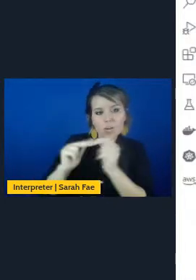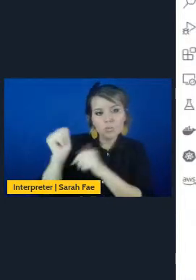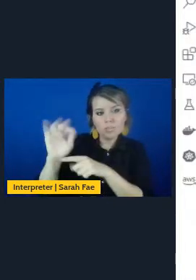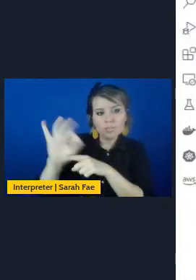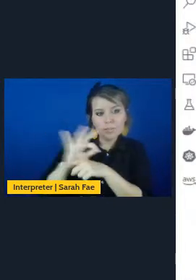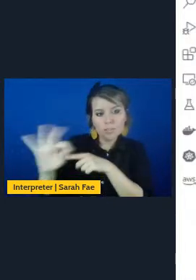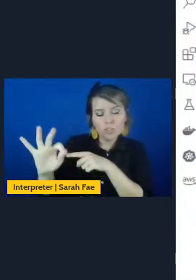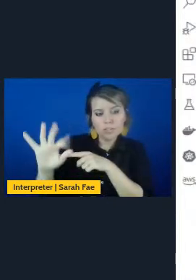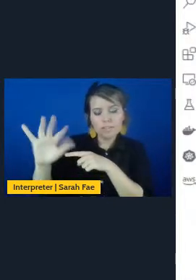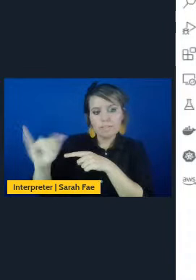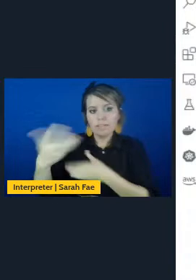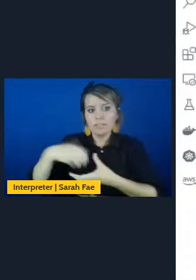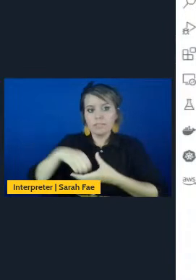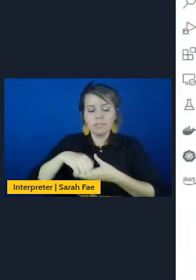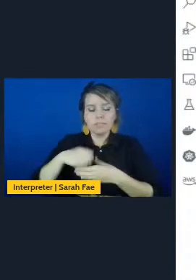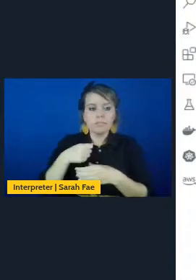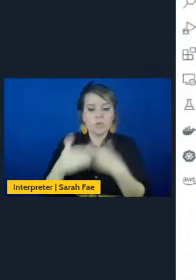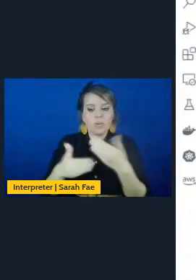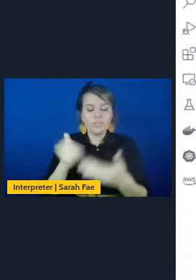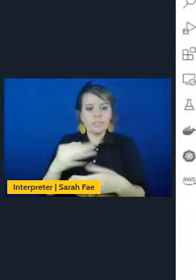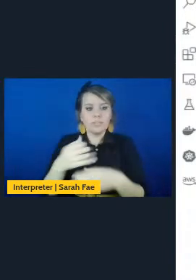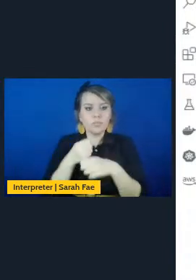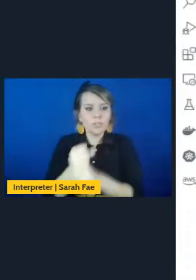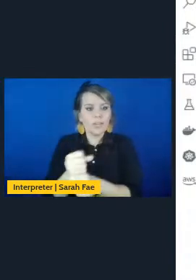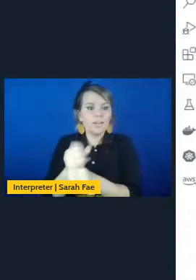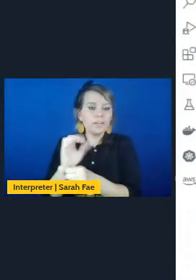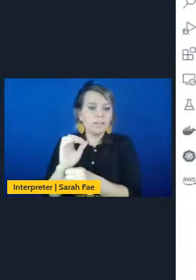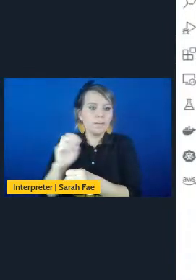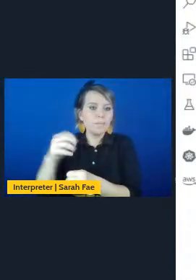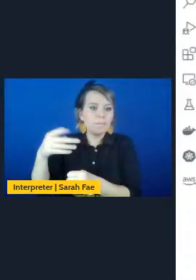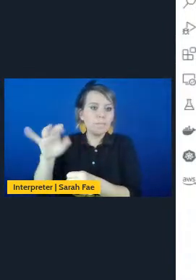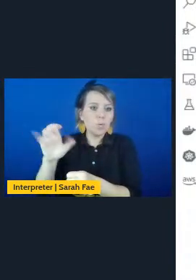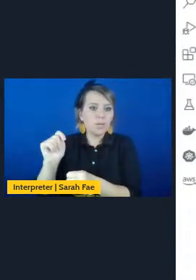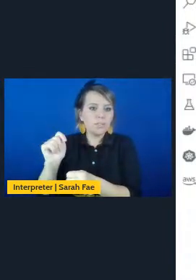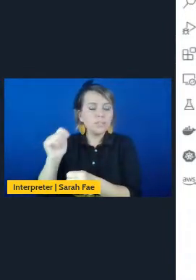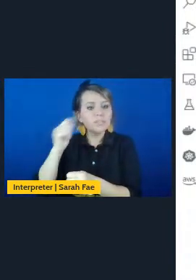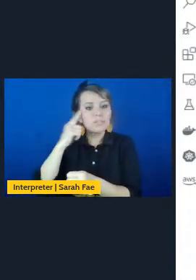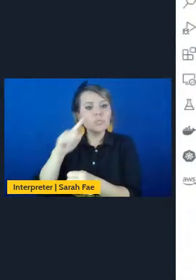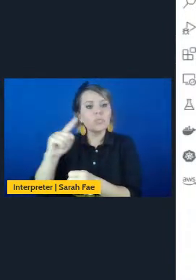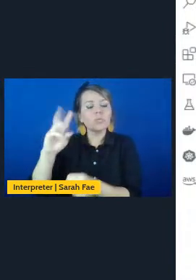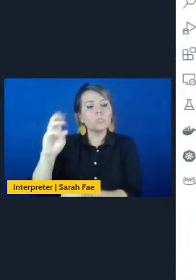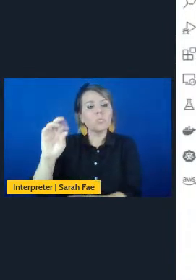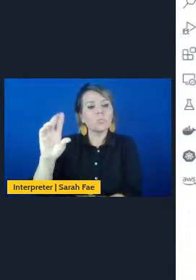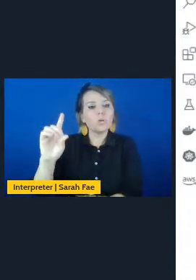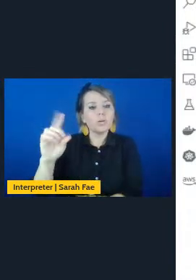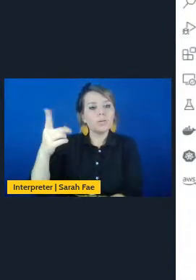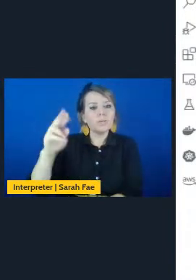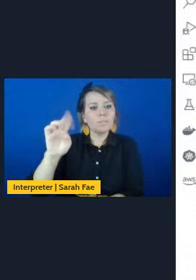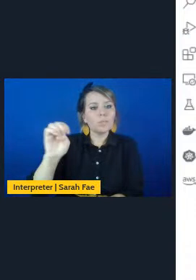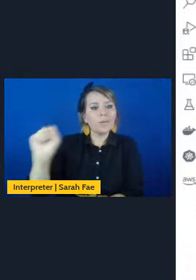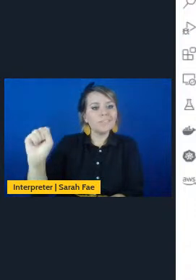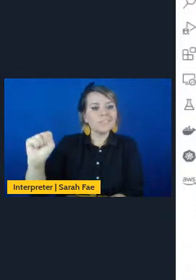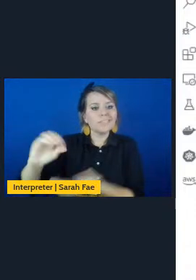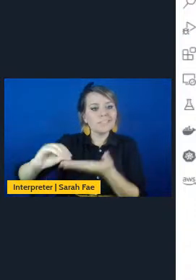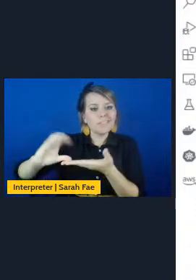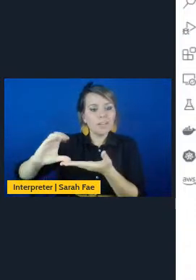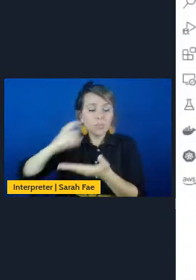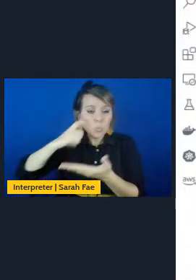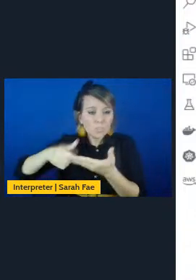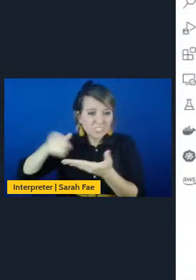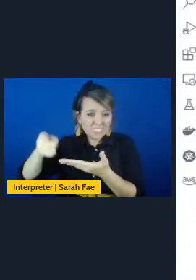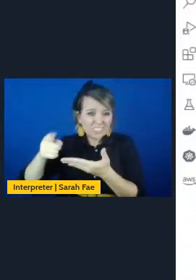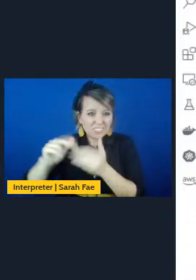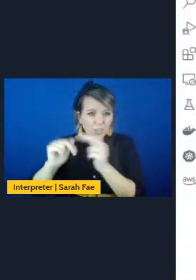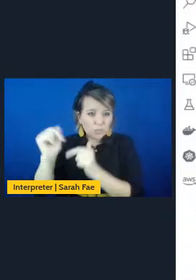process of creating components for a WordPress stack. And notice that it is a construct, it is not